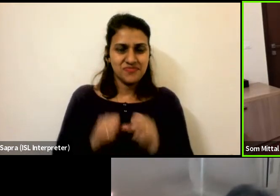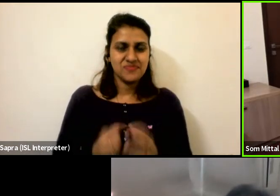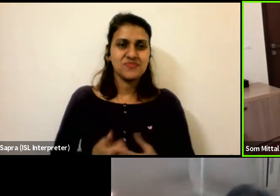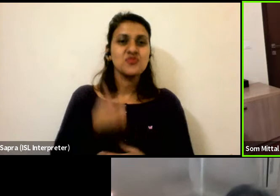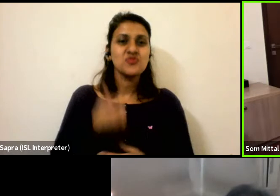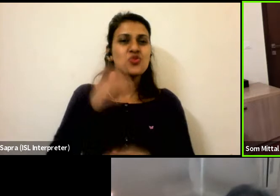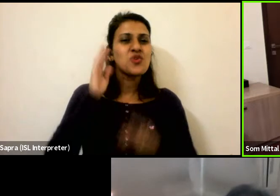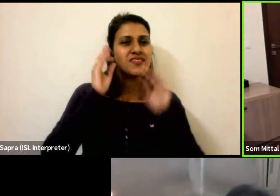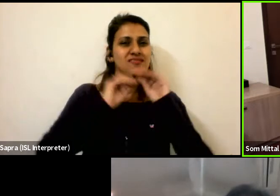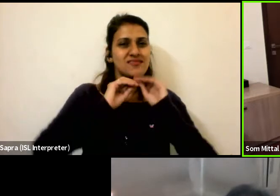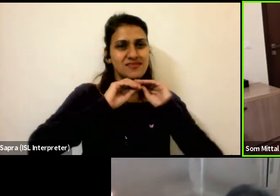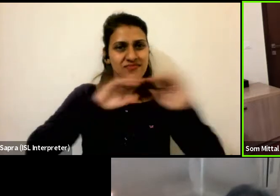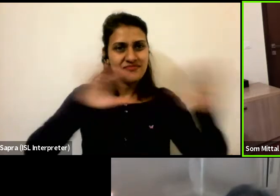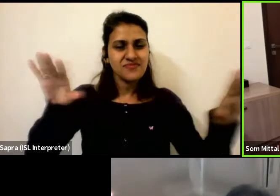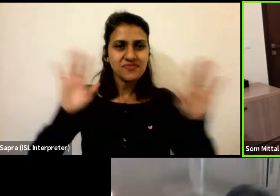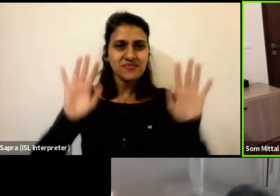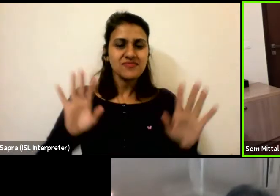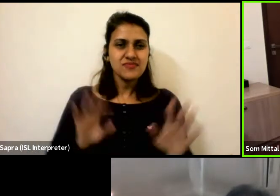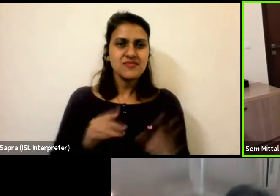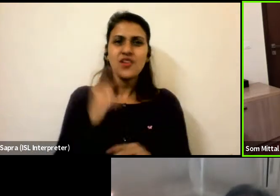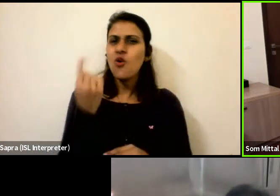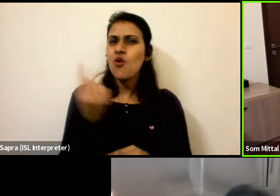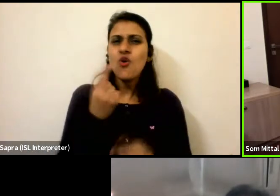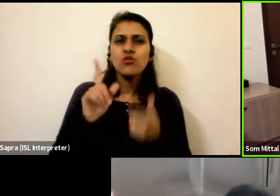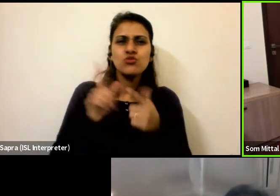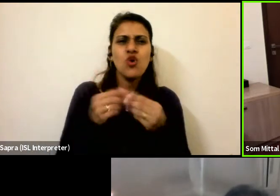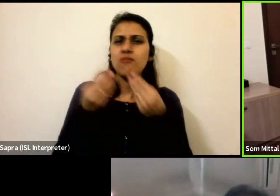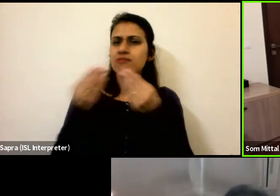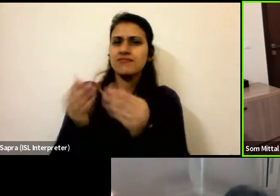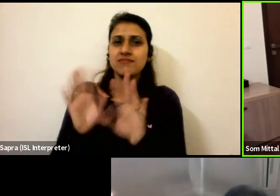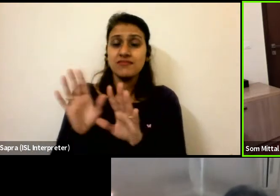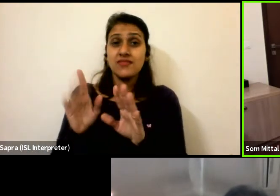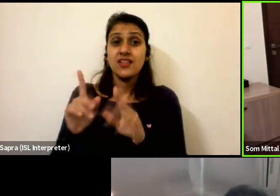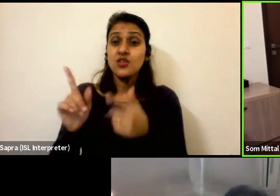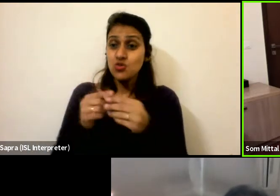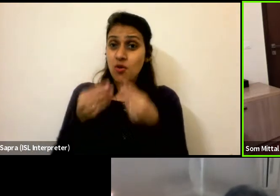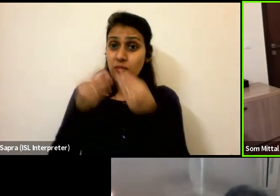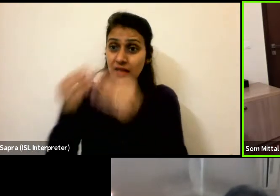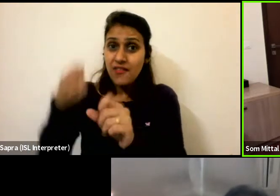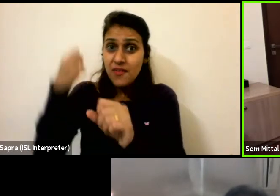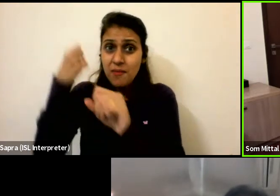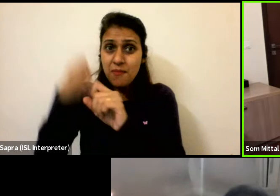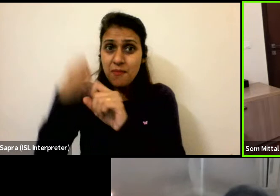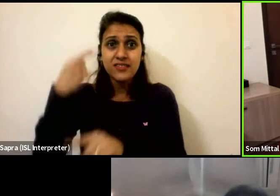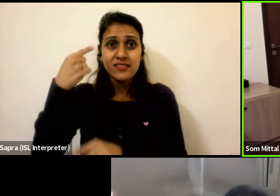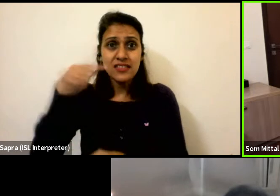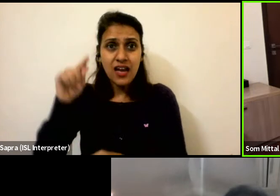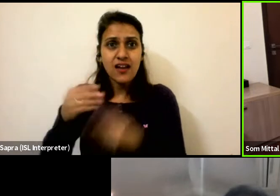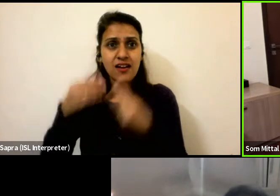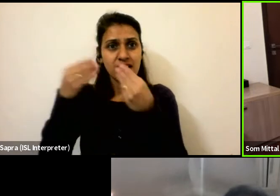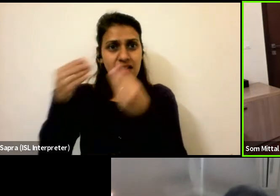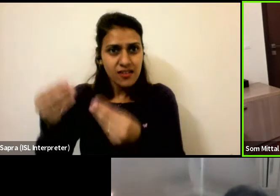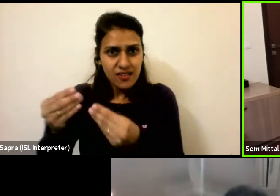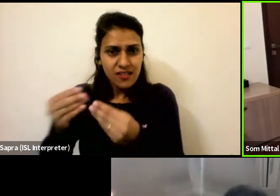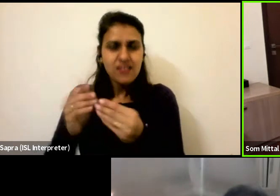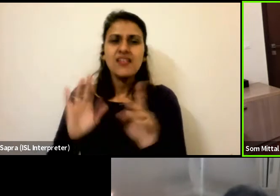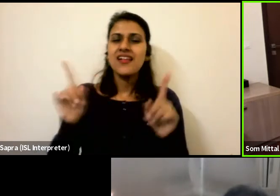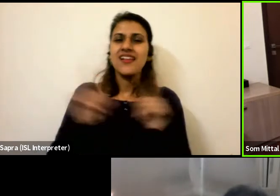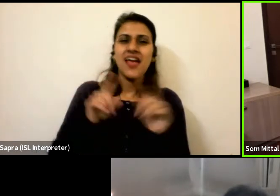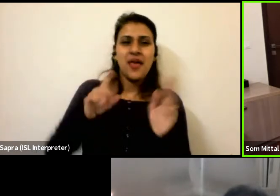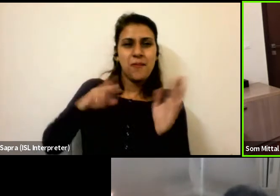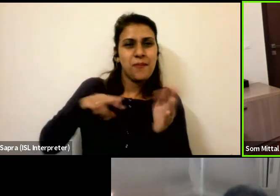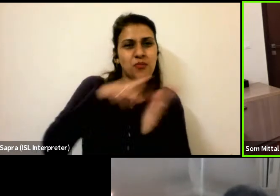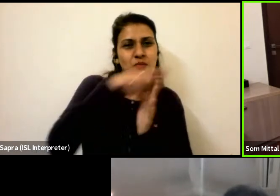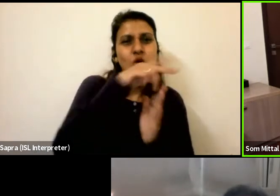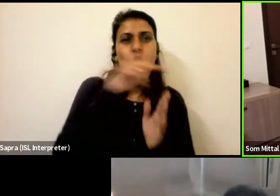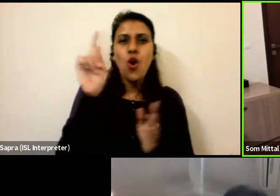here. This is not about just giving jobs, it's giving them the right jobs and leveraging them. It's not about building ramps and